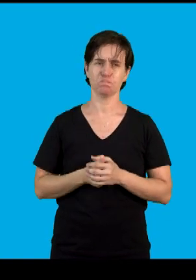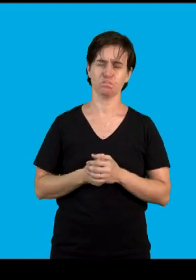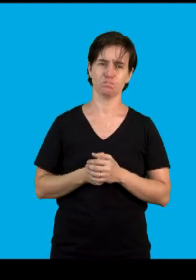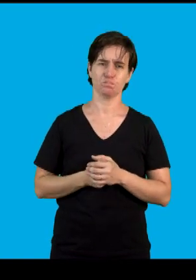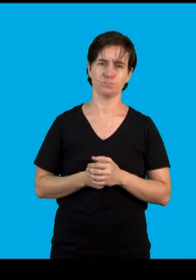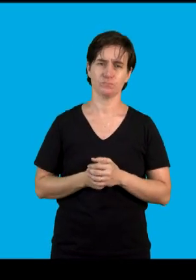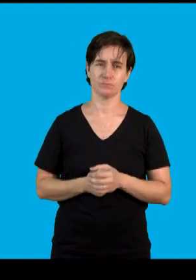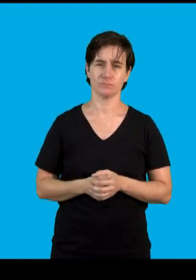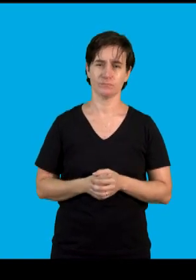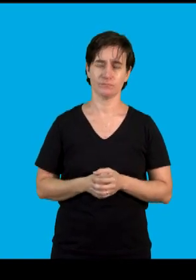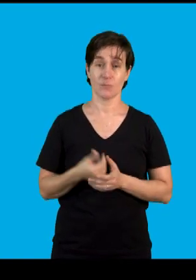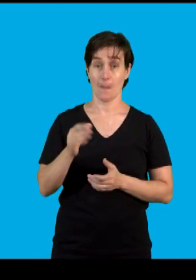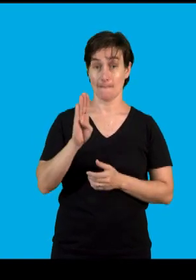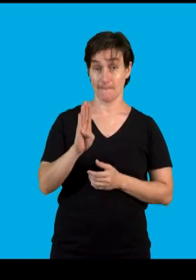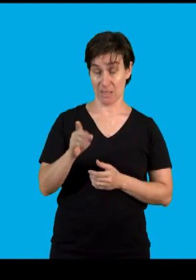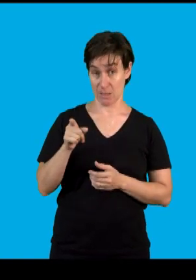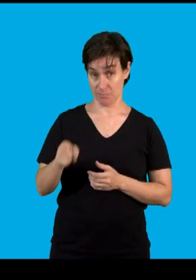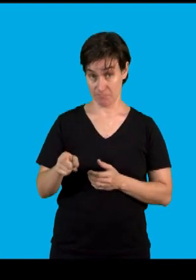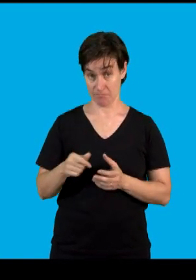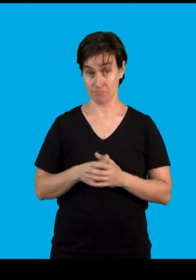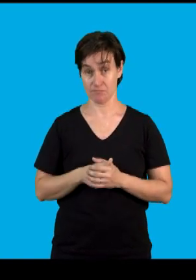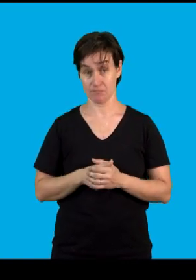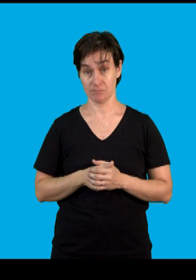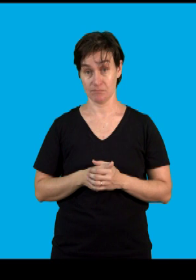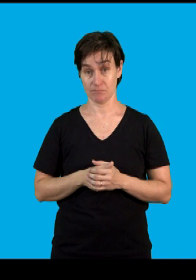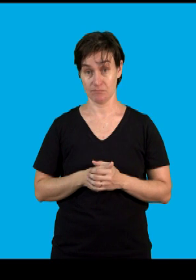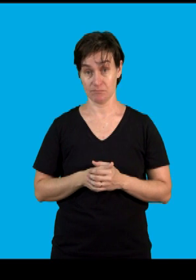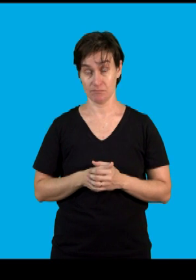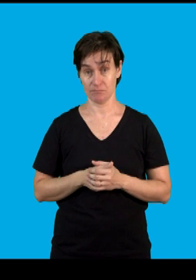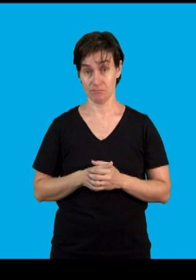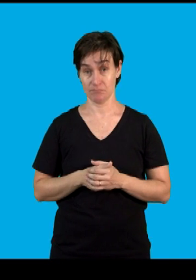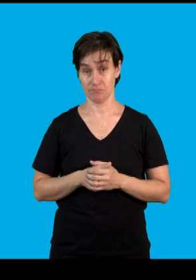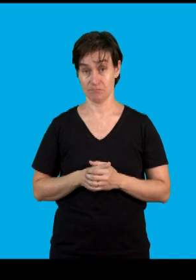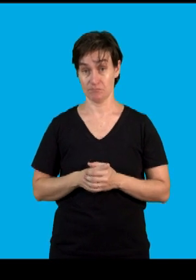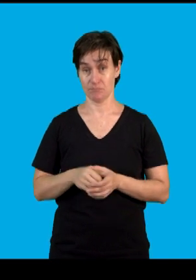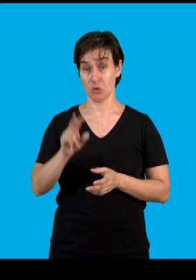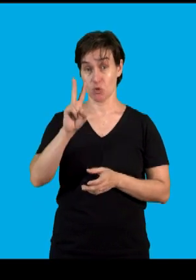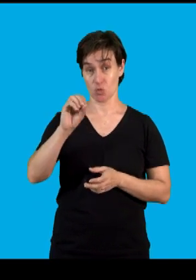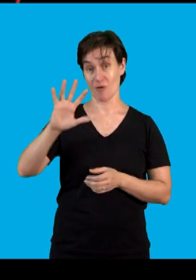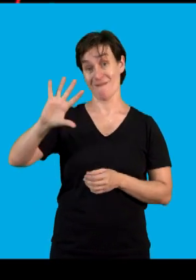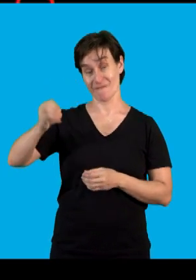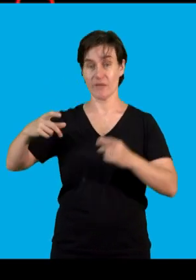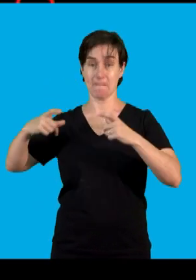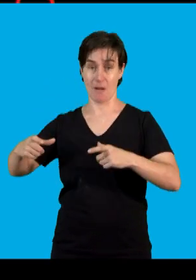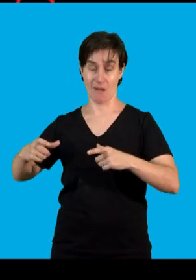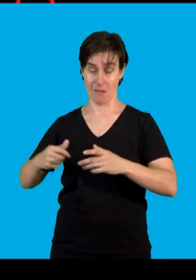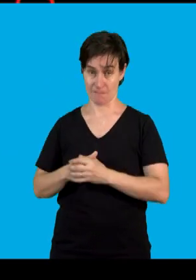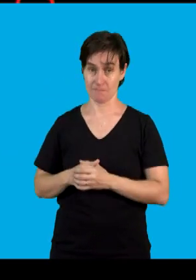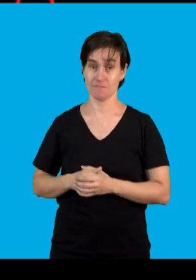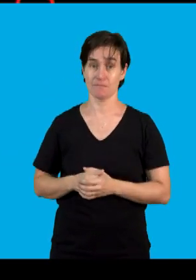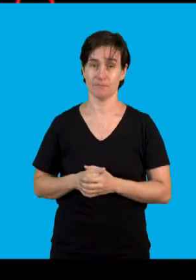B is going to be the 250